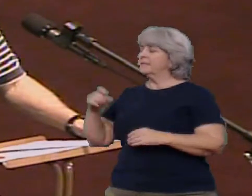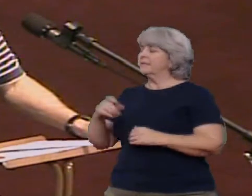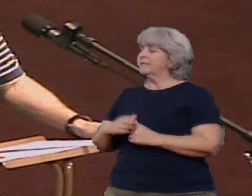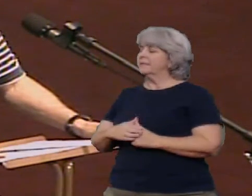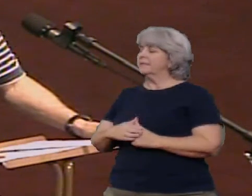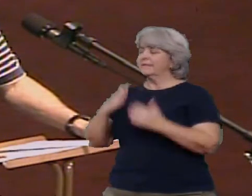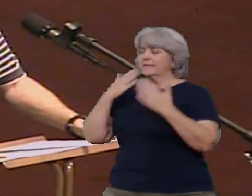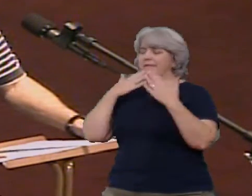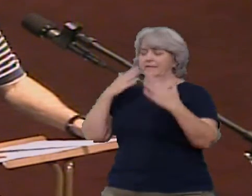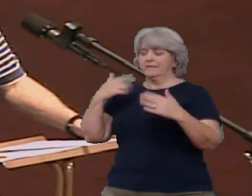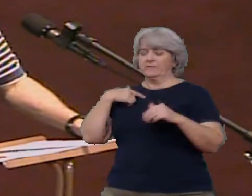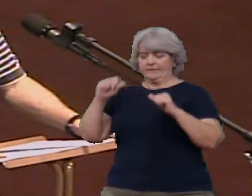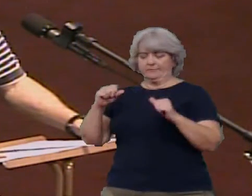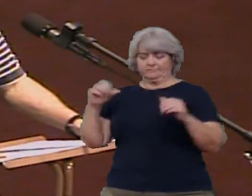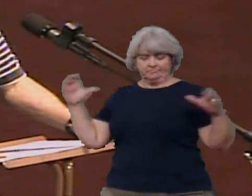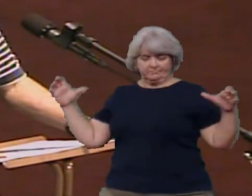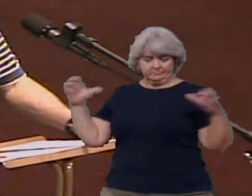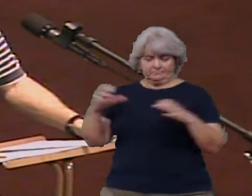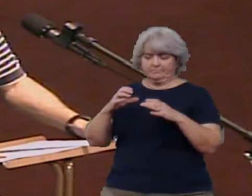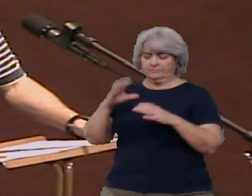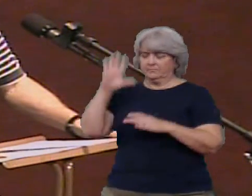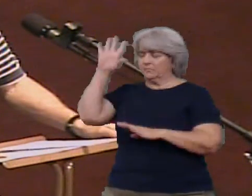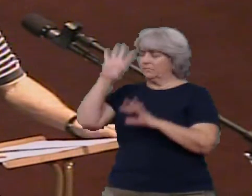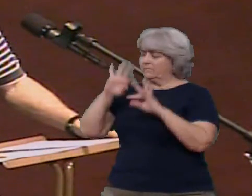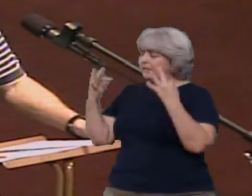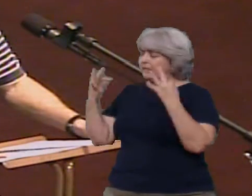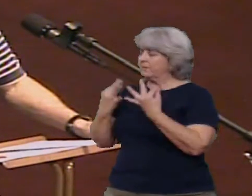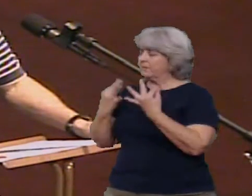this chance to come together as your family here tonight.